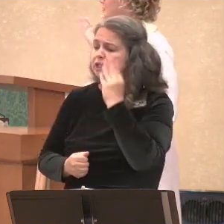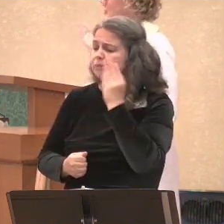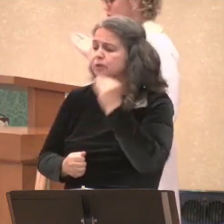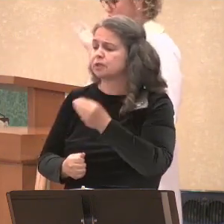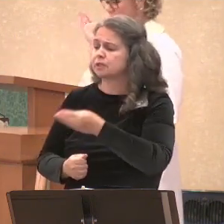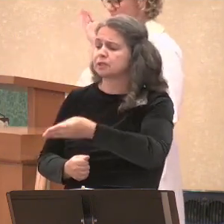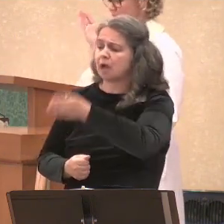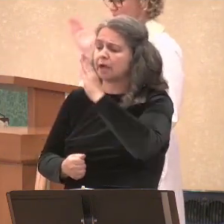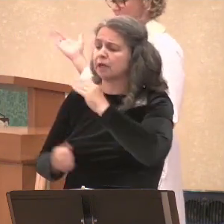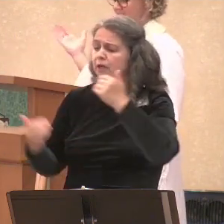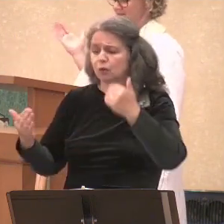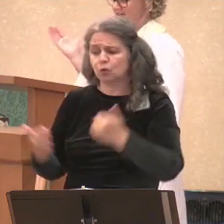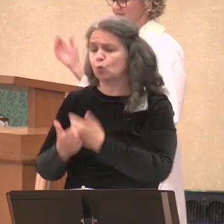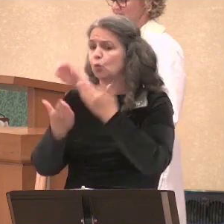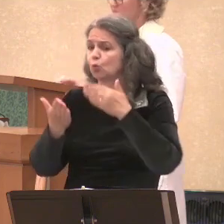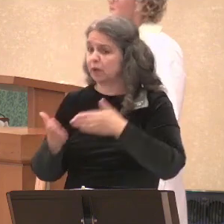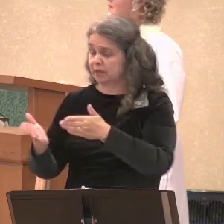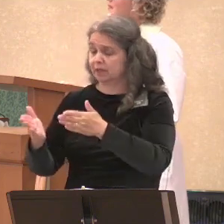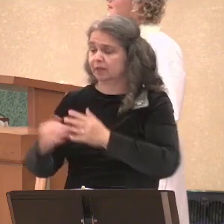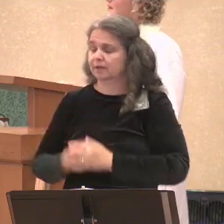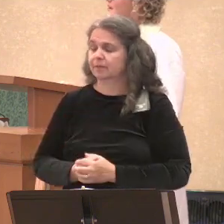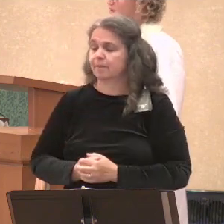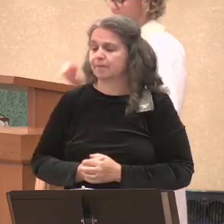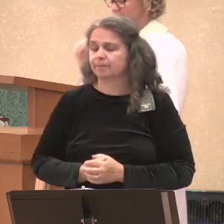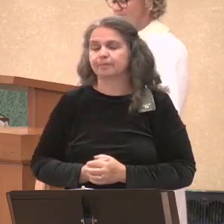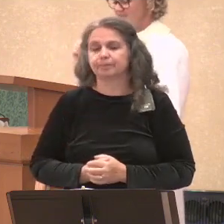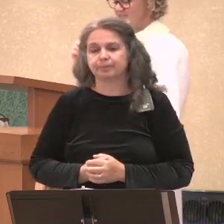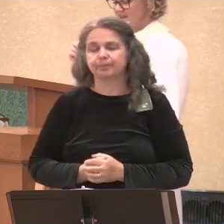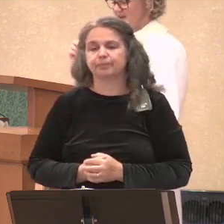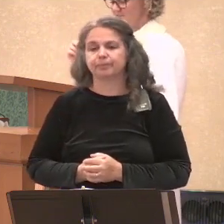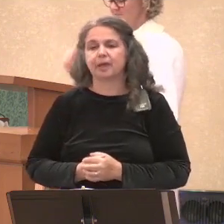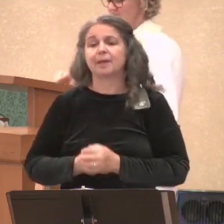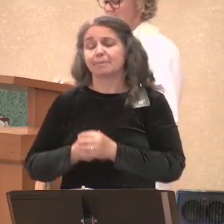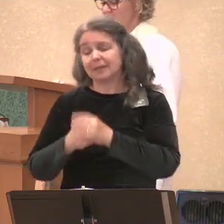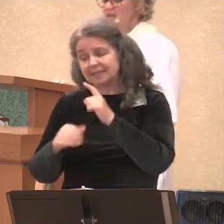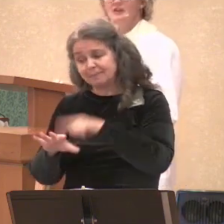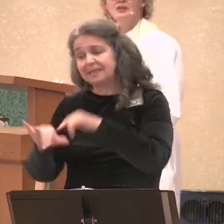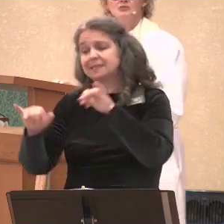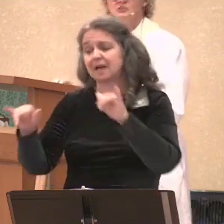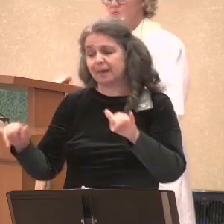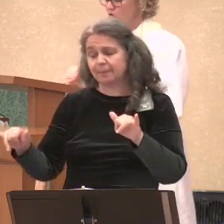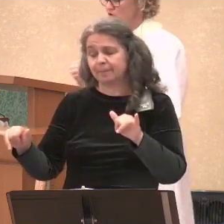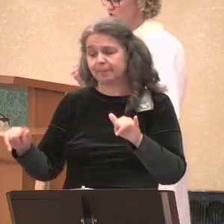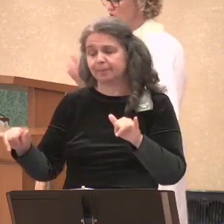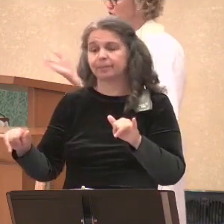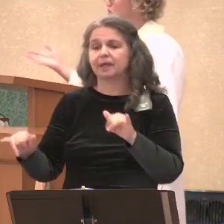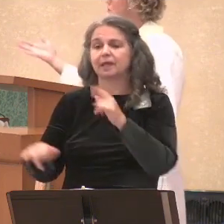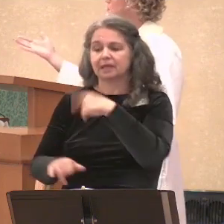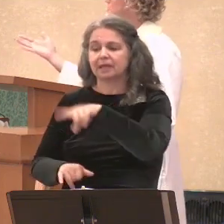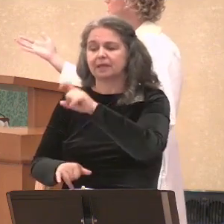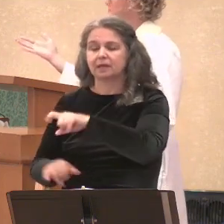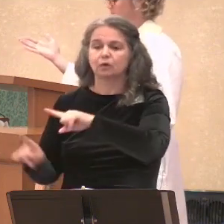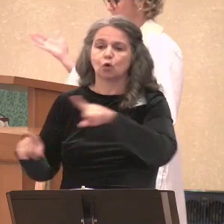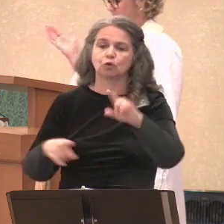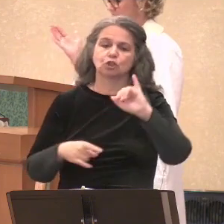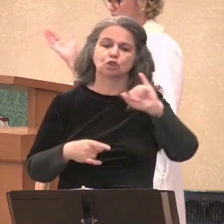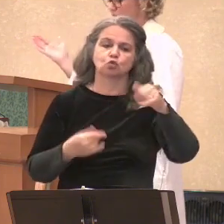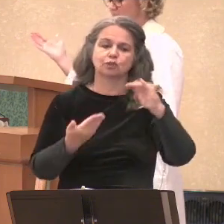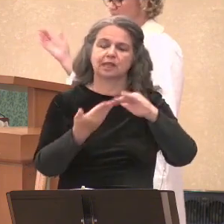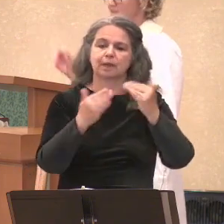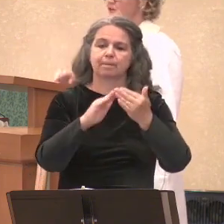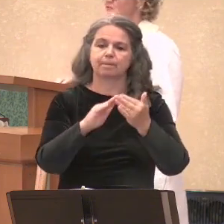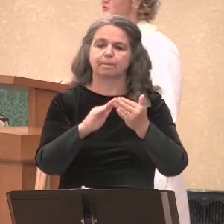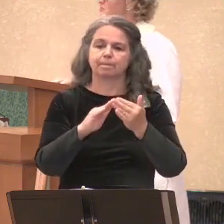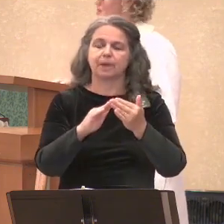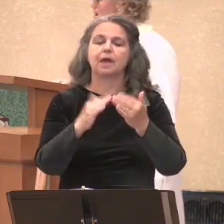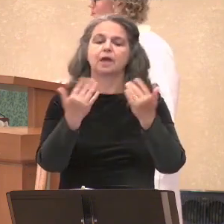totally new way. In the meantime, they were supposed to go to Jerusalem and